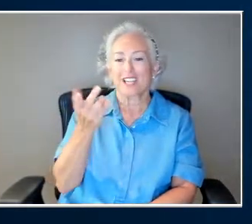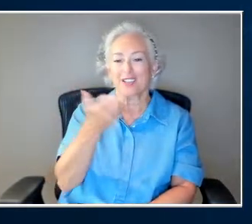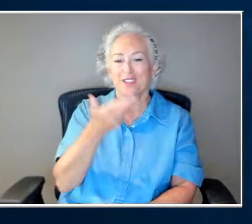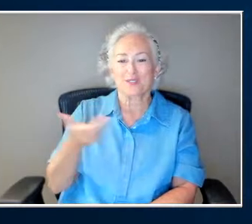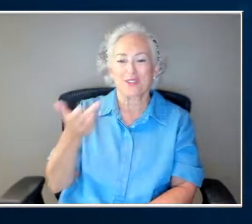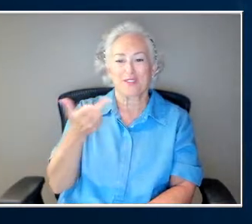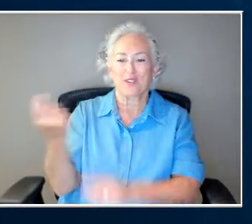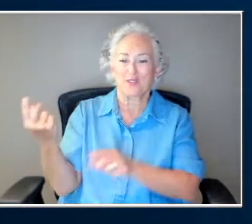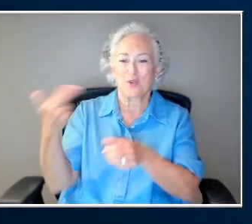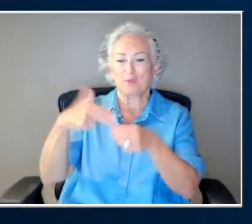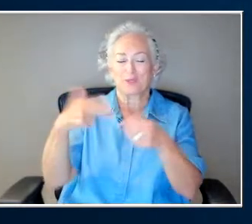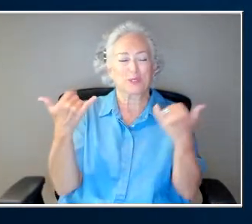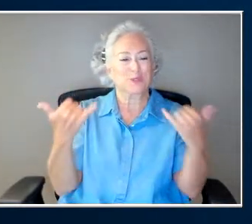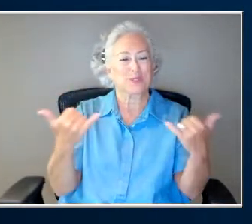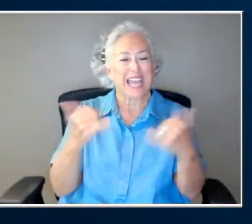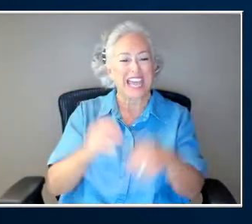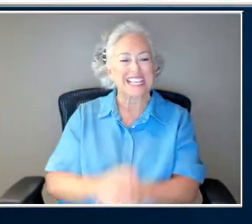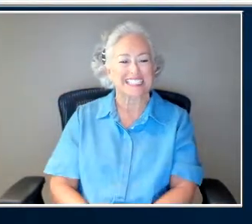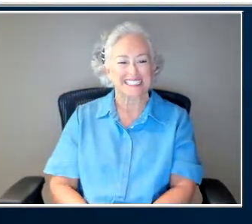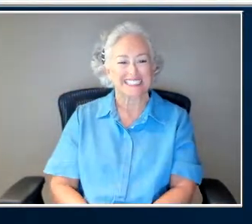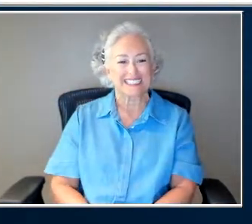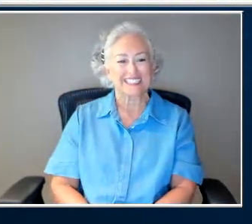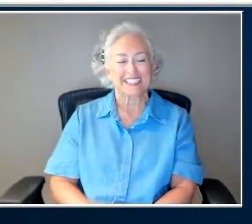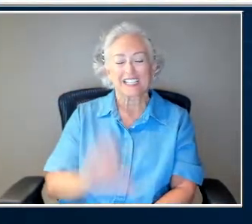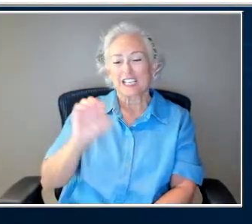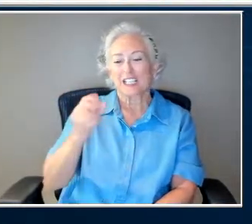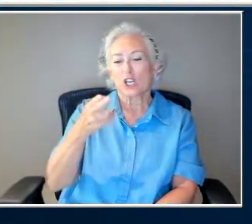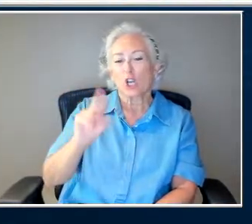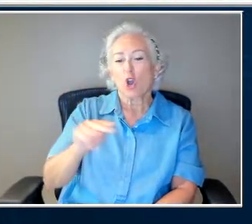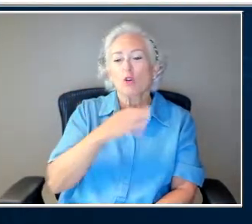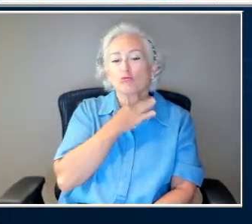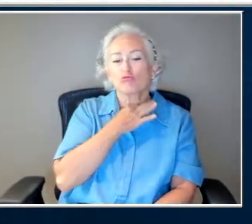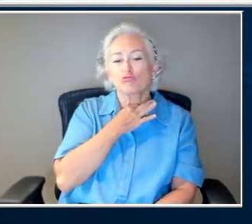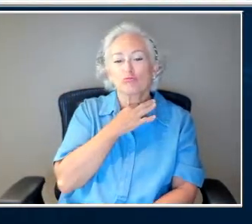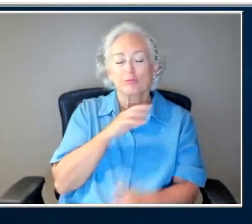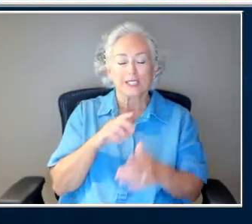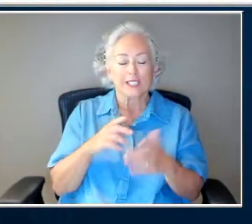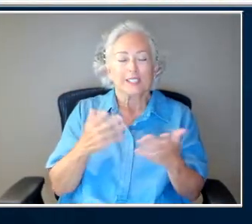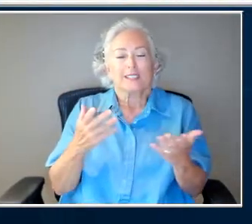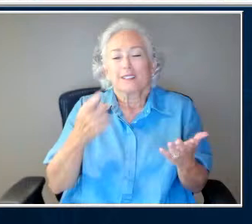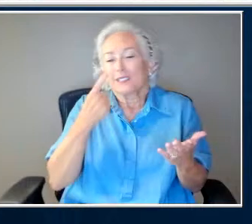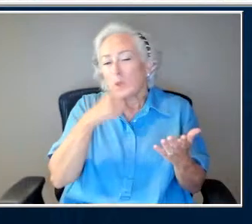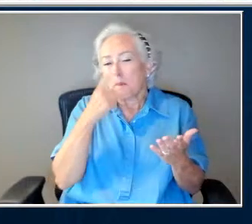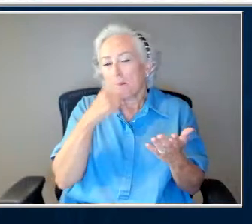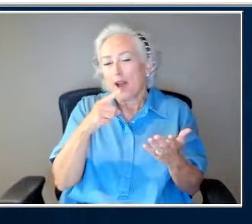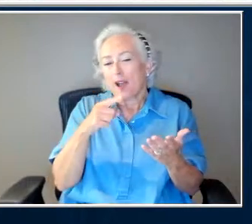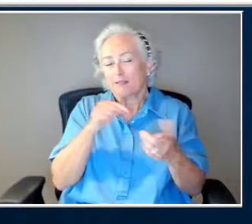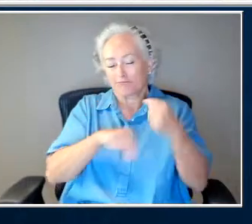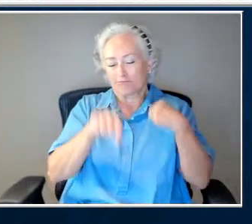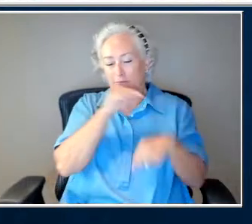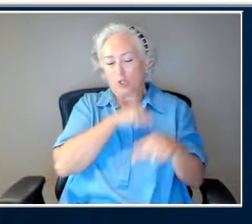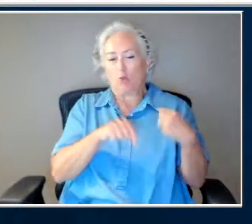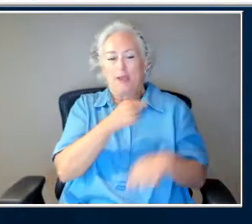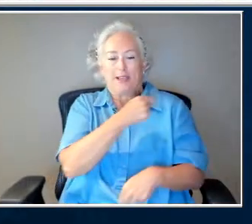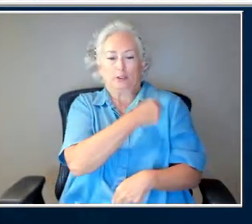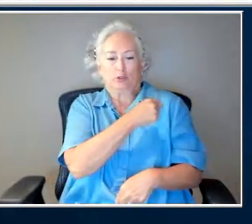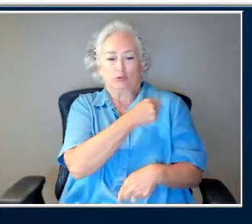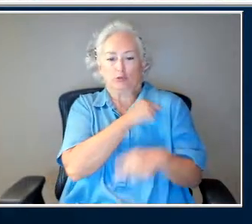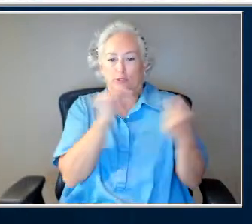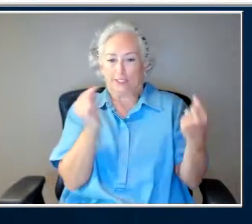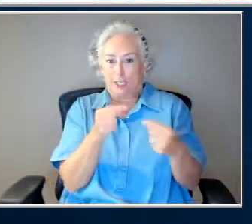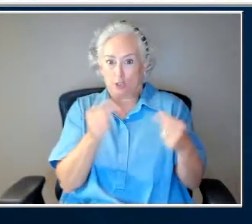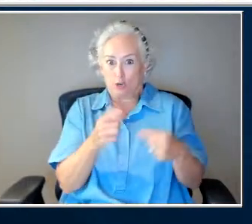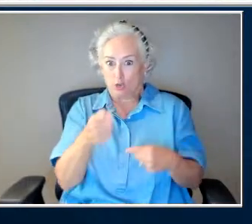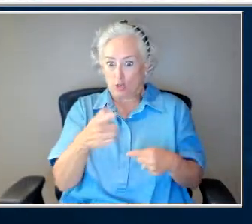connected. Cohen, I want to start with you. Take us back first to your shoulder injury because you felt it pop,